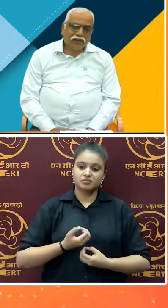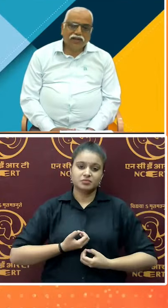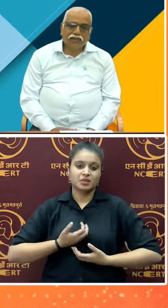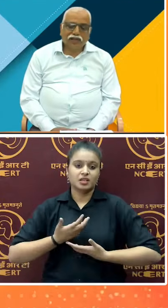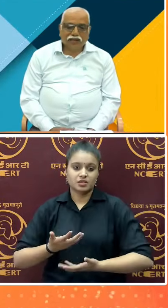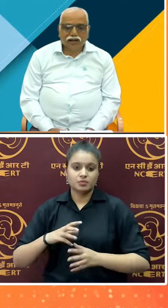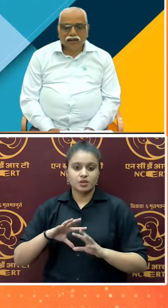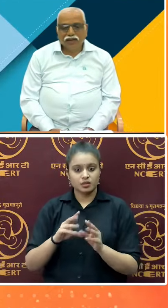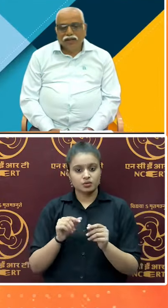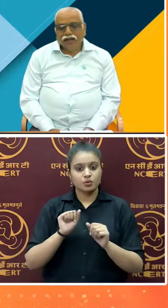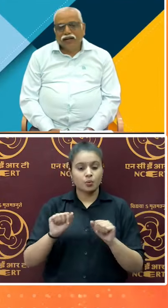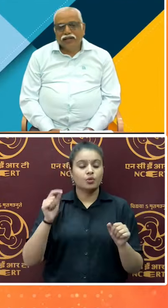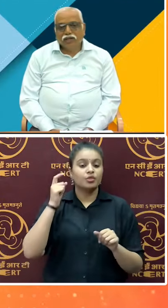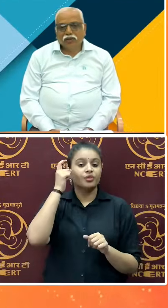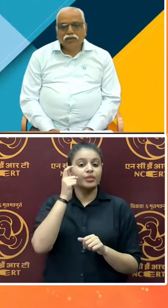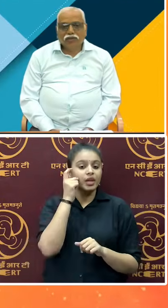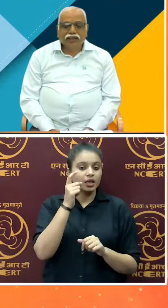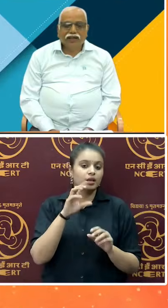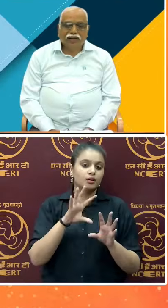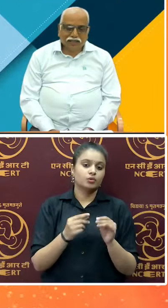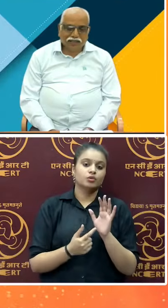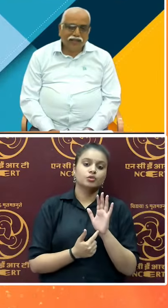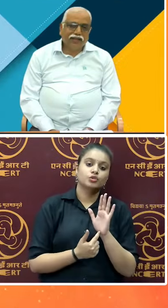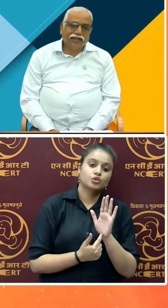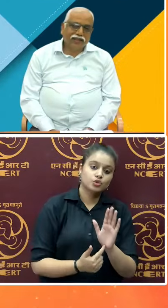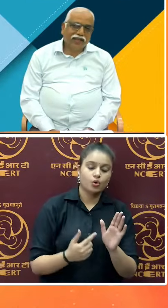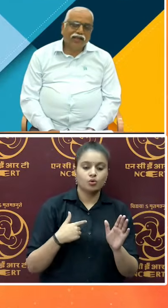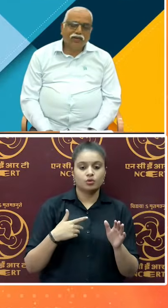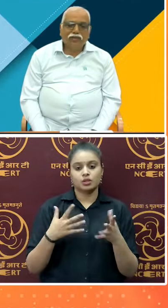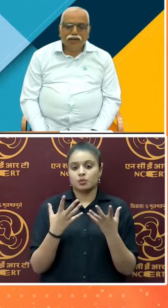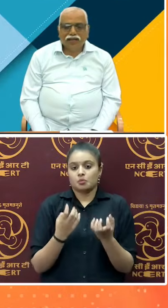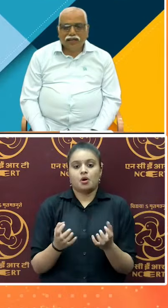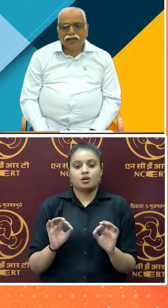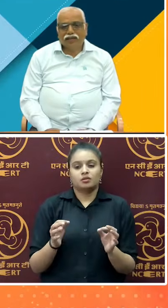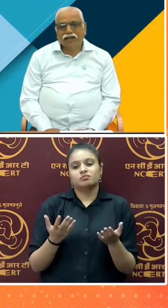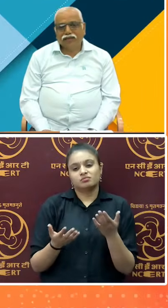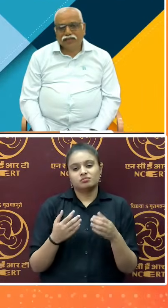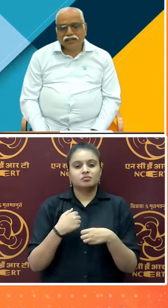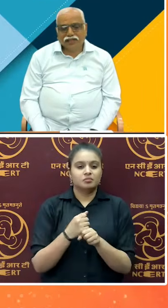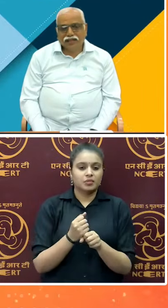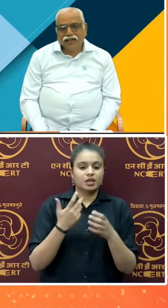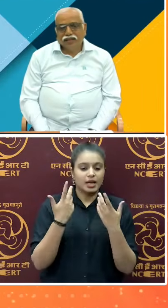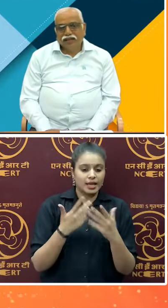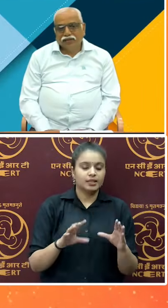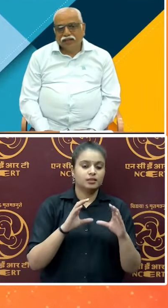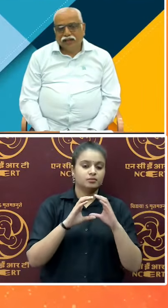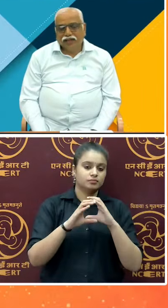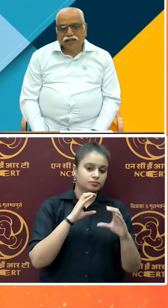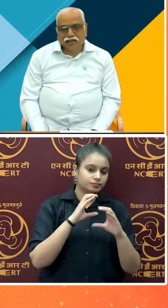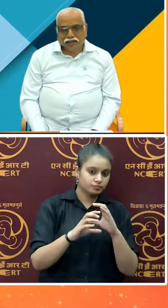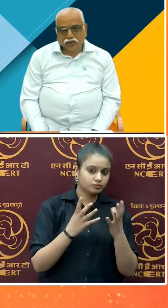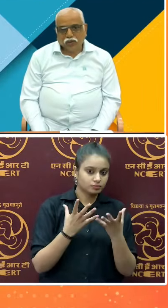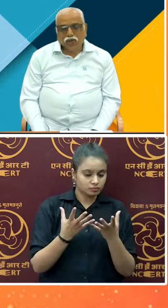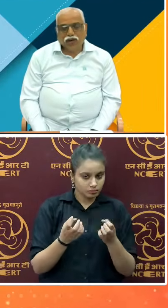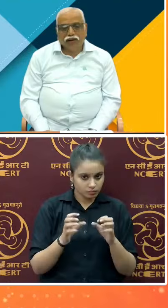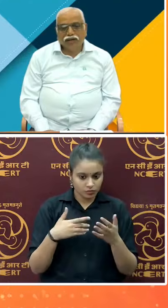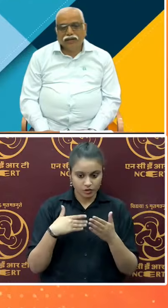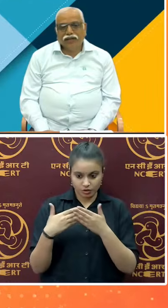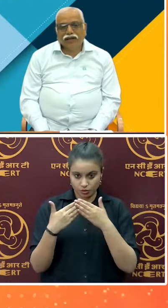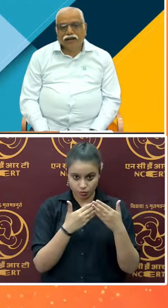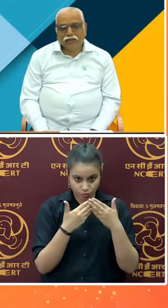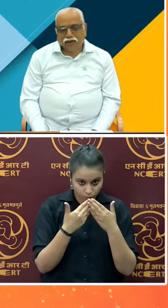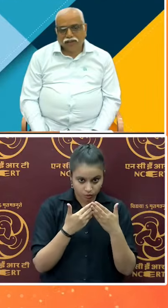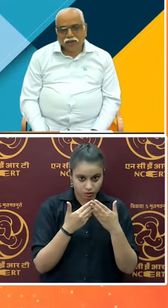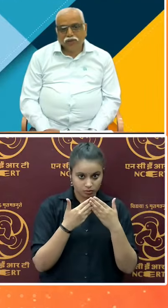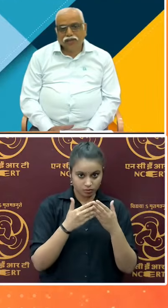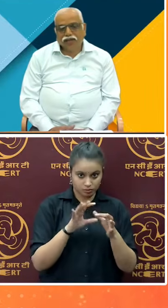in expression of their thought. And they show the less interest in even making any conversation, whether it is school or